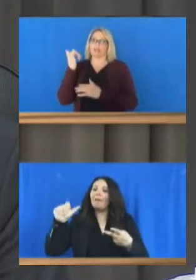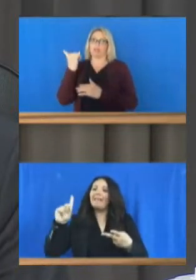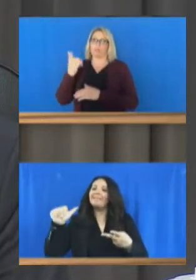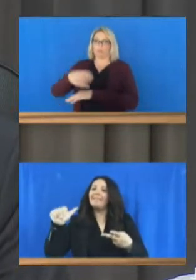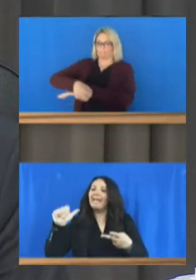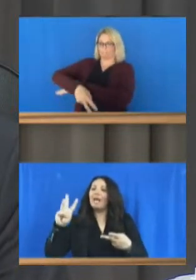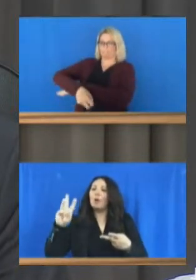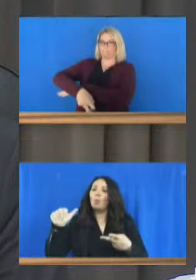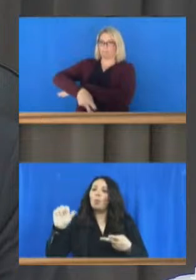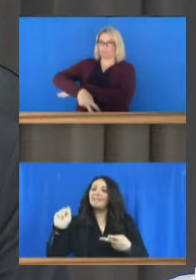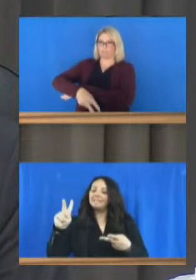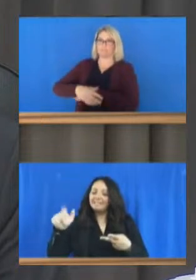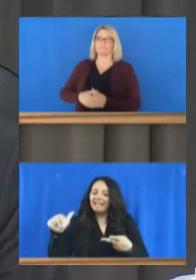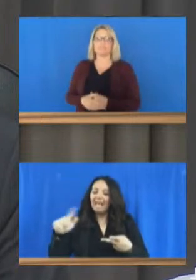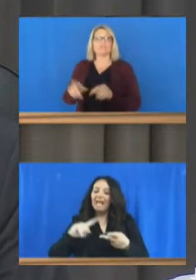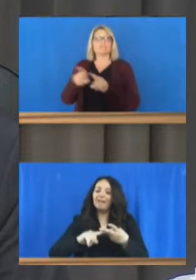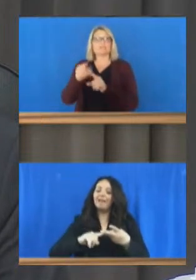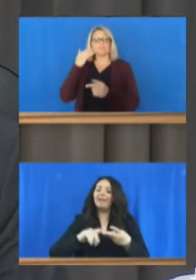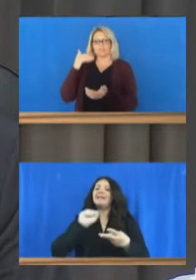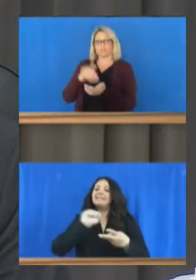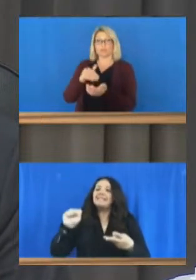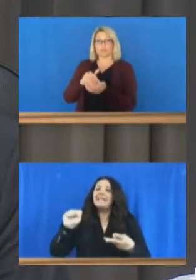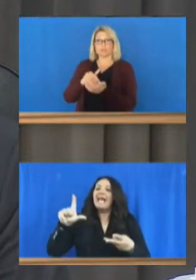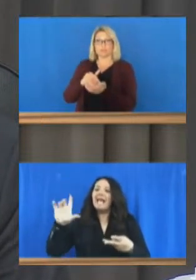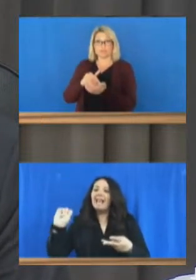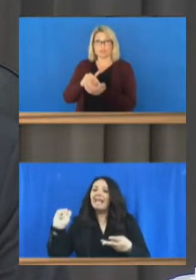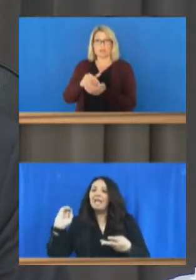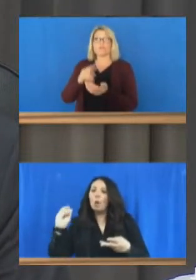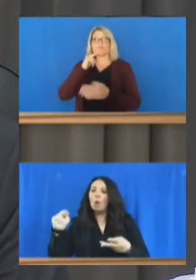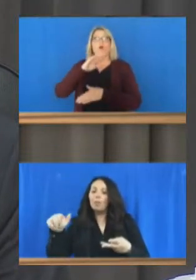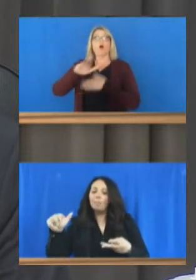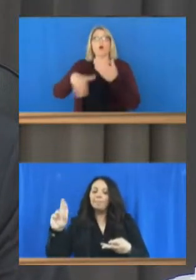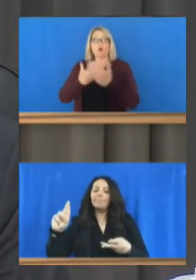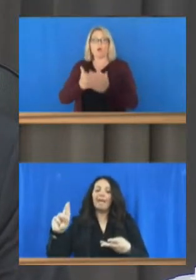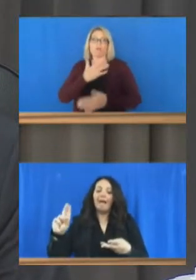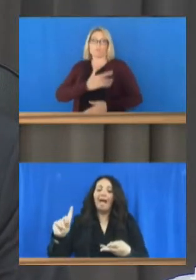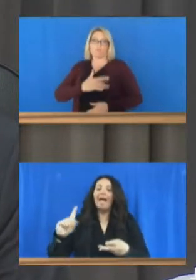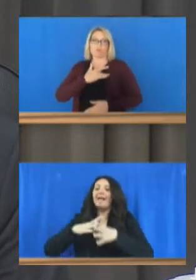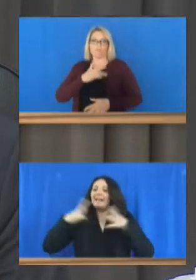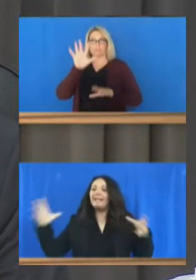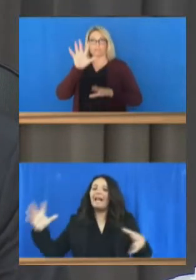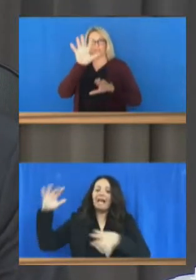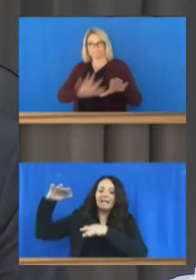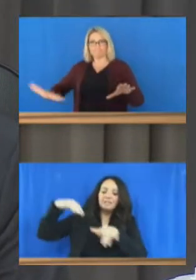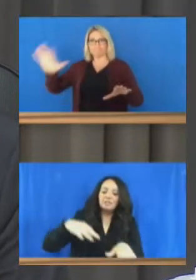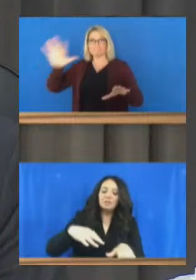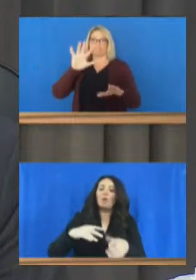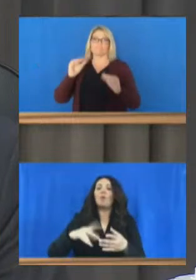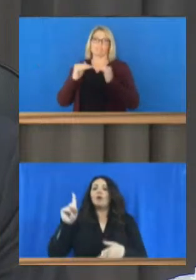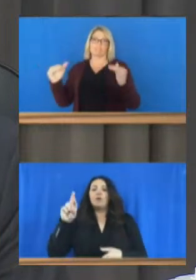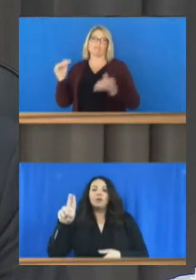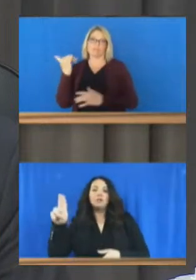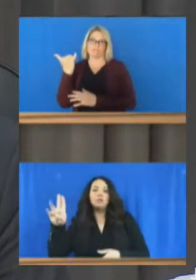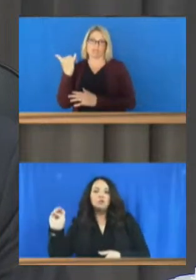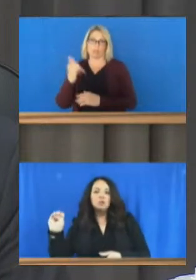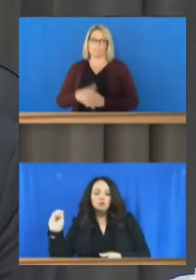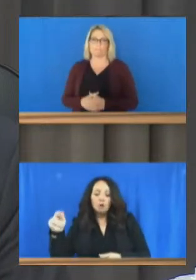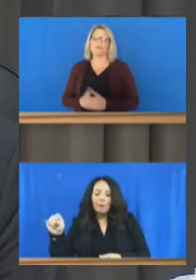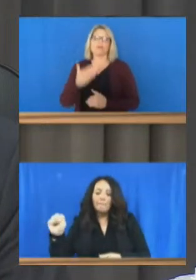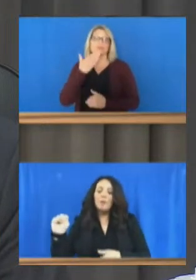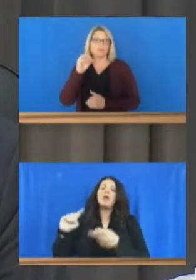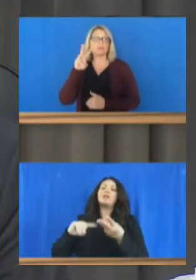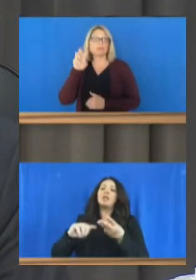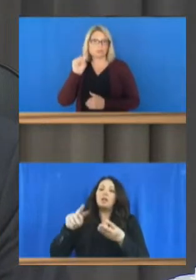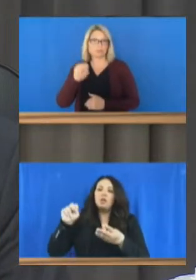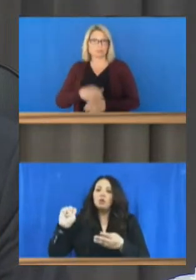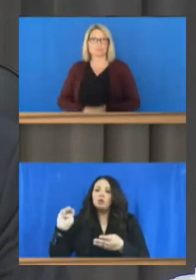of our household, enabling us to see some family members and some friends and to socialize with them, including going out to restaurants.